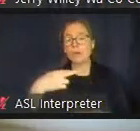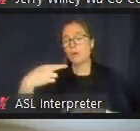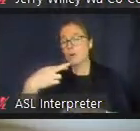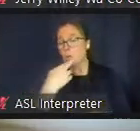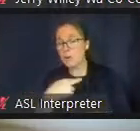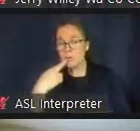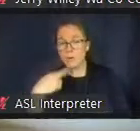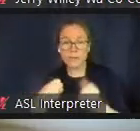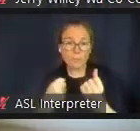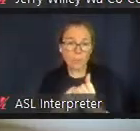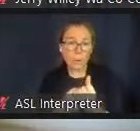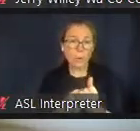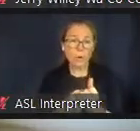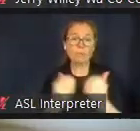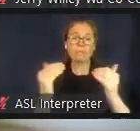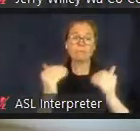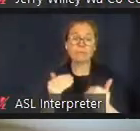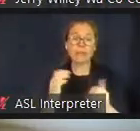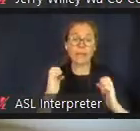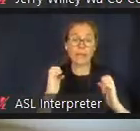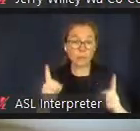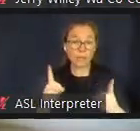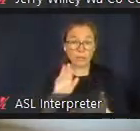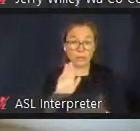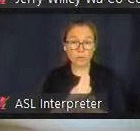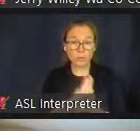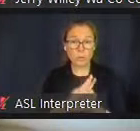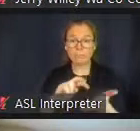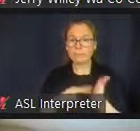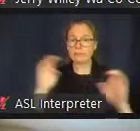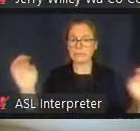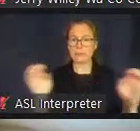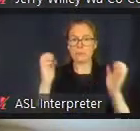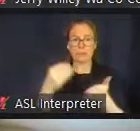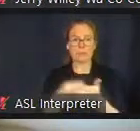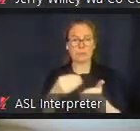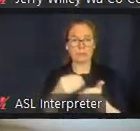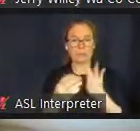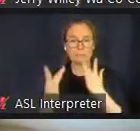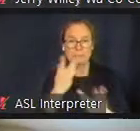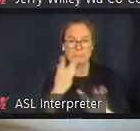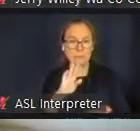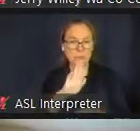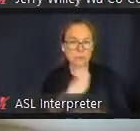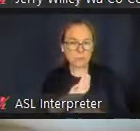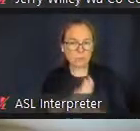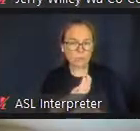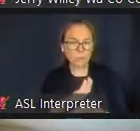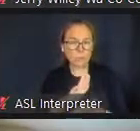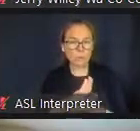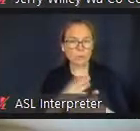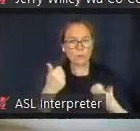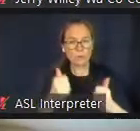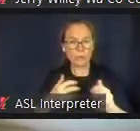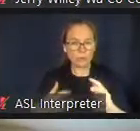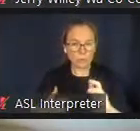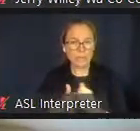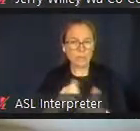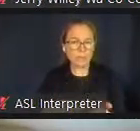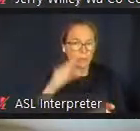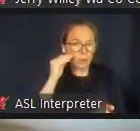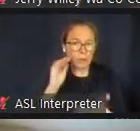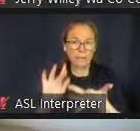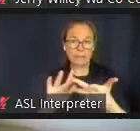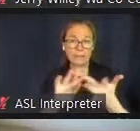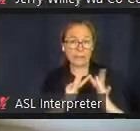for education, this included emergency funding for schools to address learning loss, for internet access, early